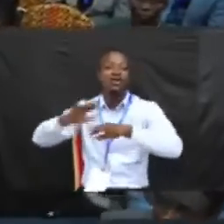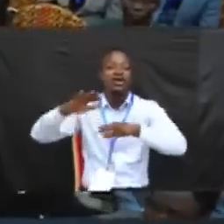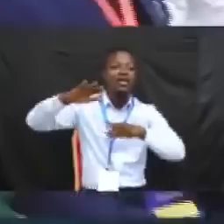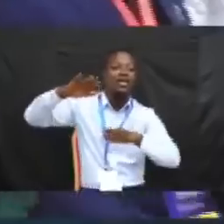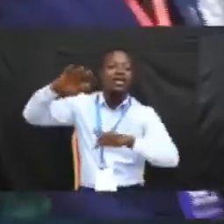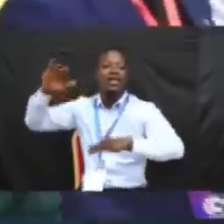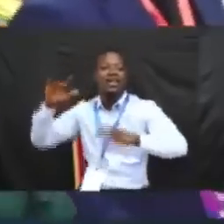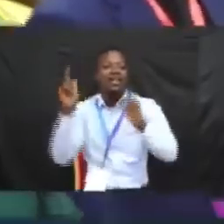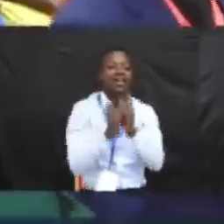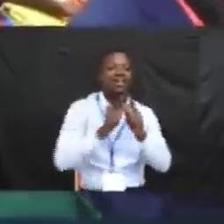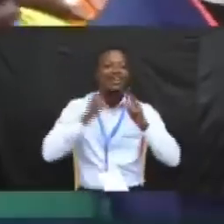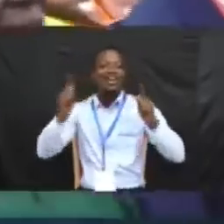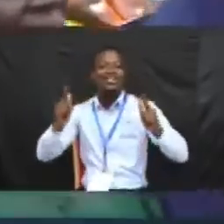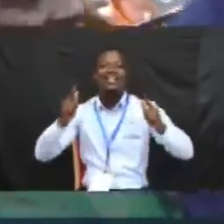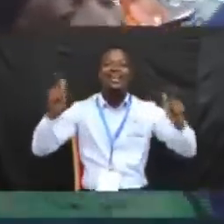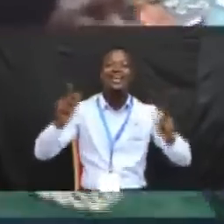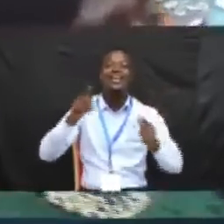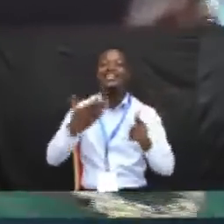the glory.